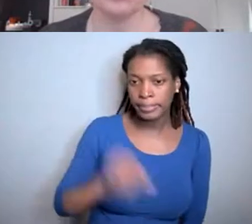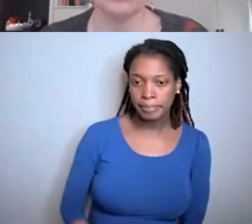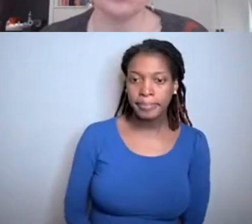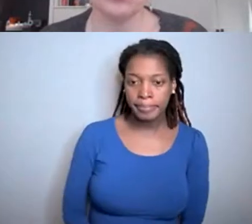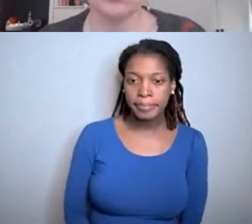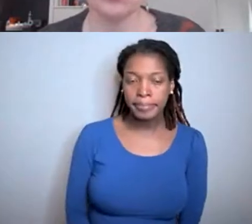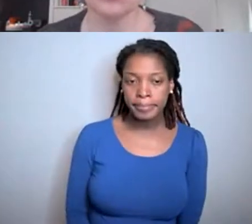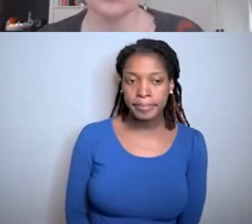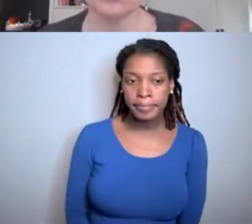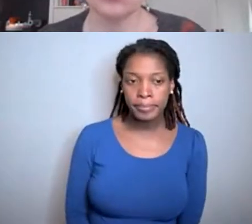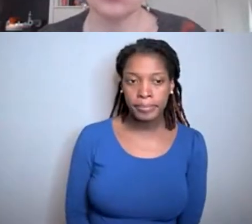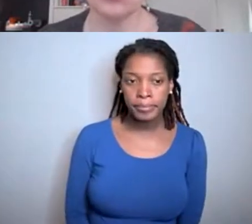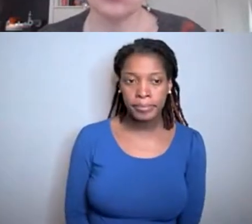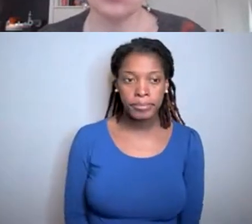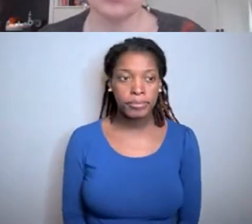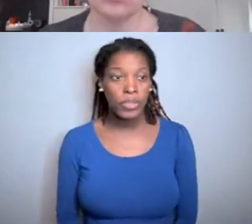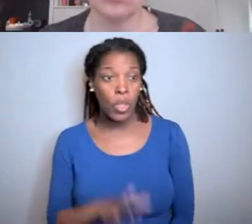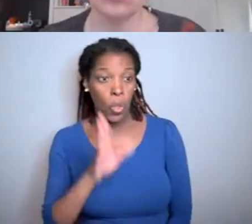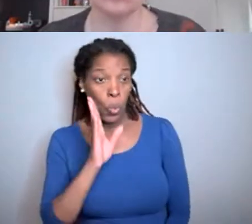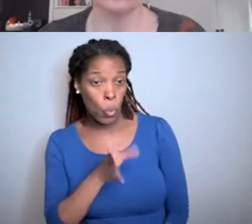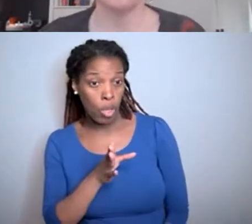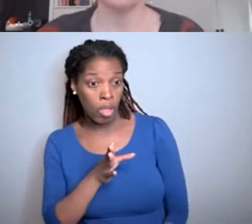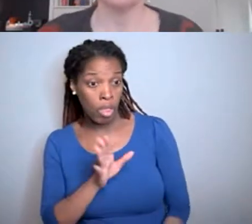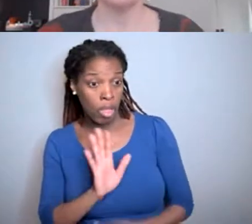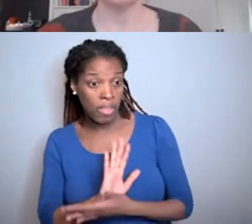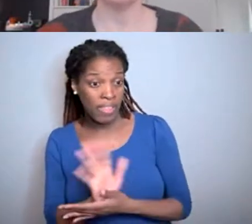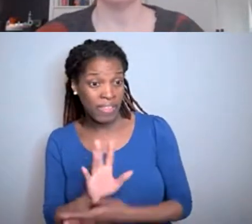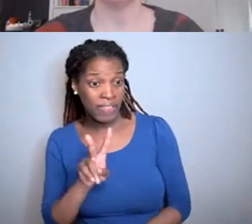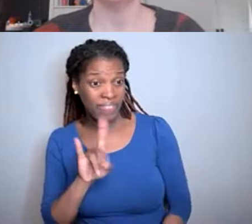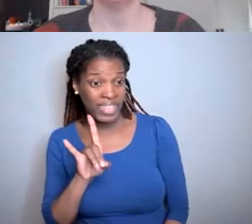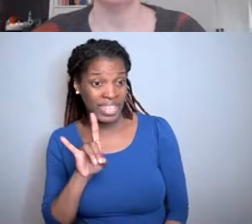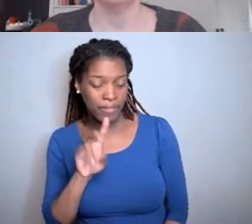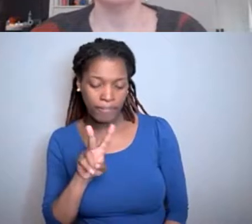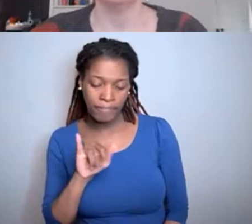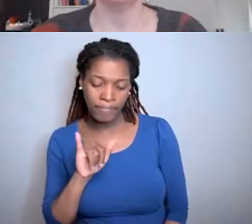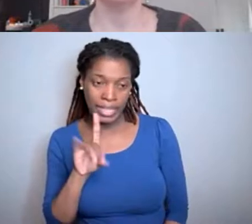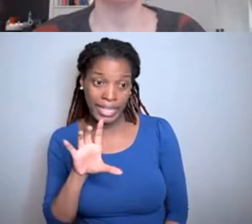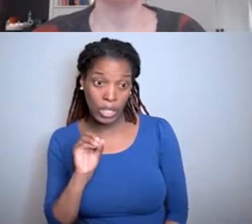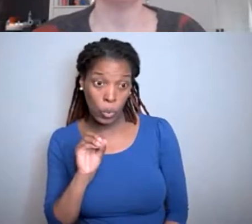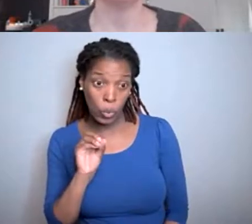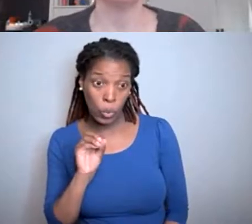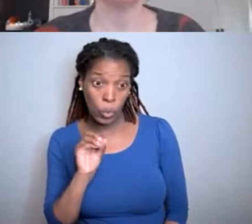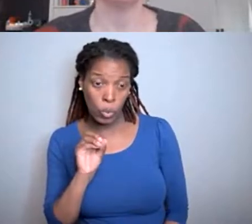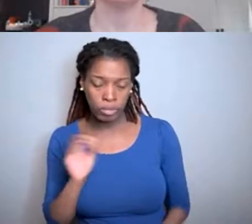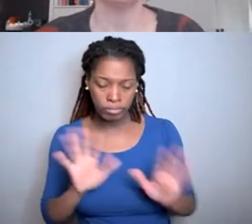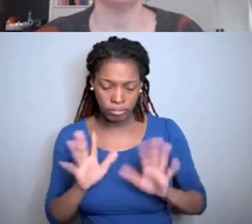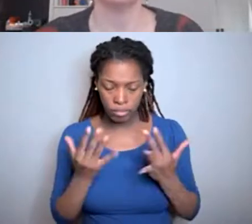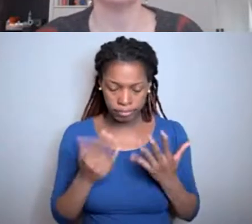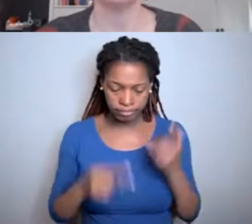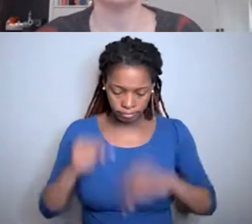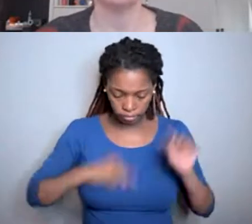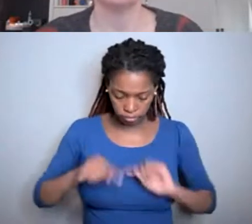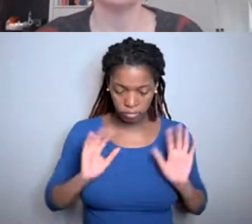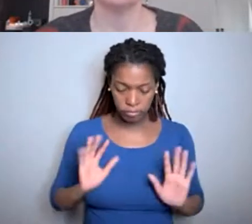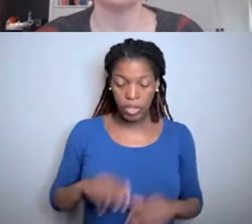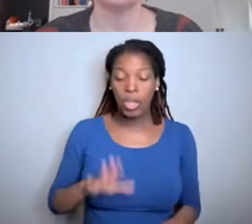uh would a video be counted um let me start over would a video be counted